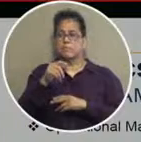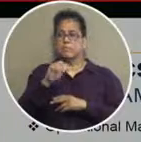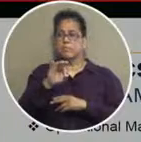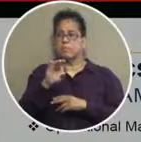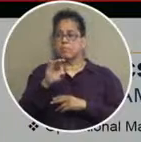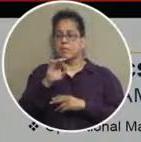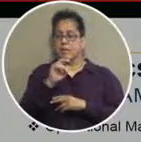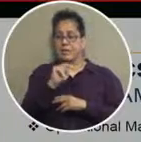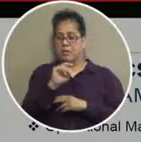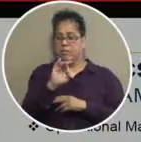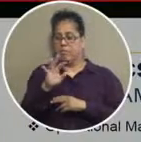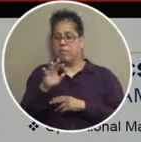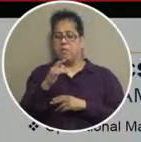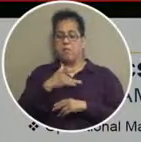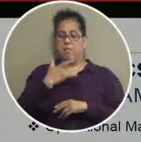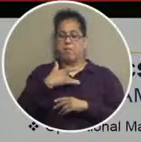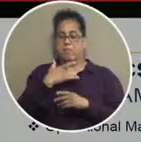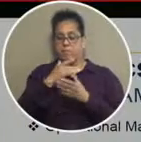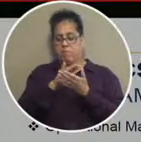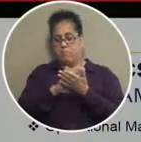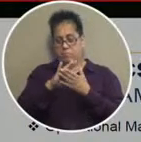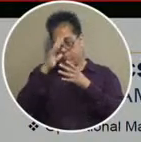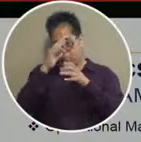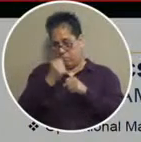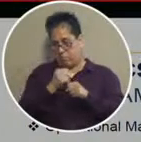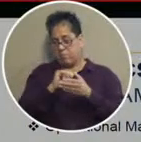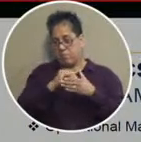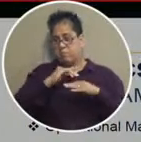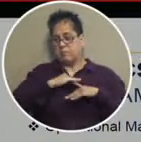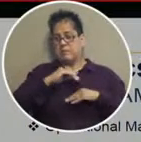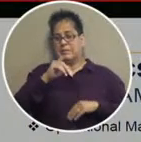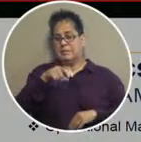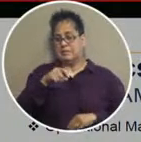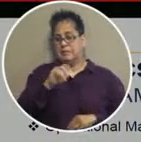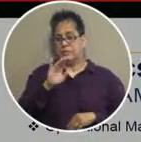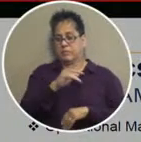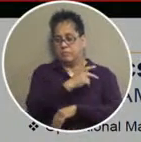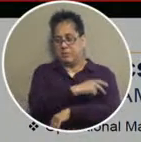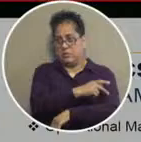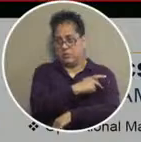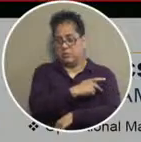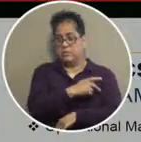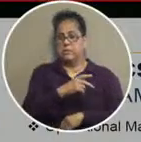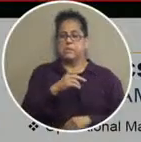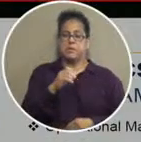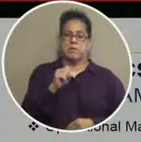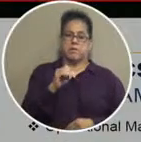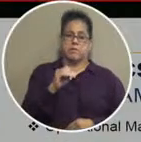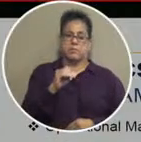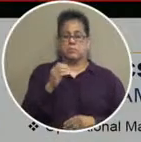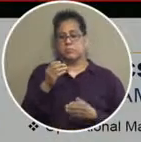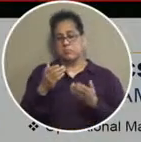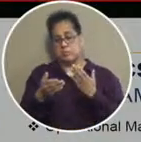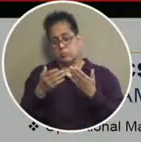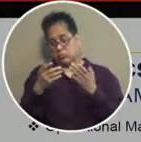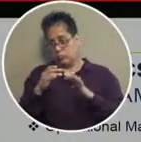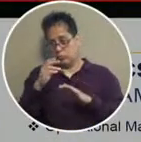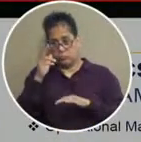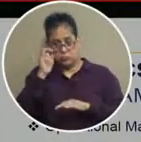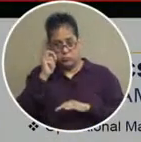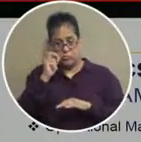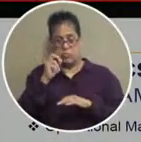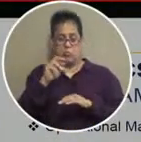feel confident that they could meet the need of their patients. So some of you may have heard or